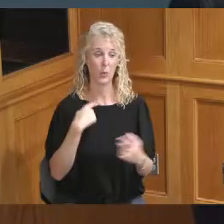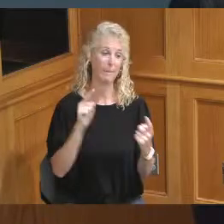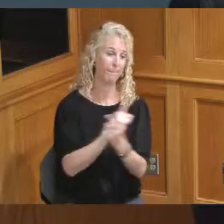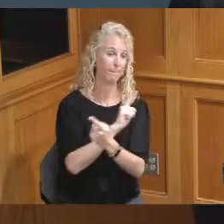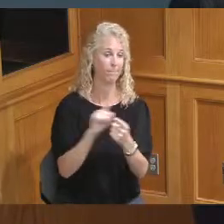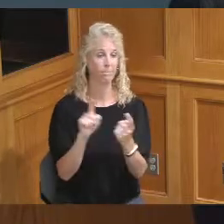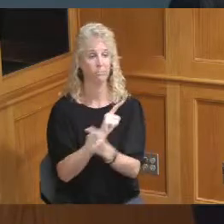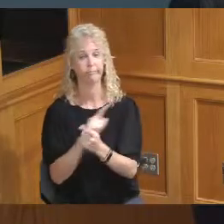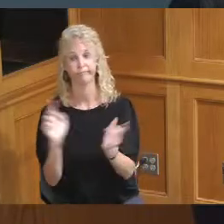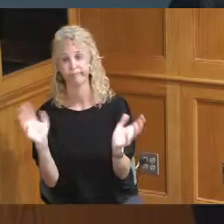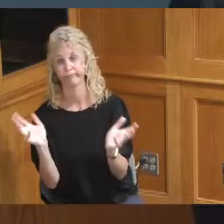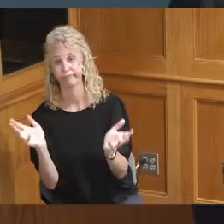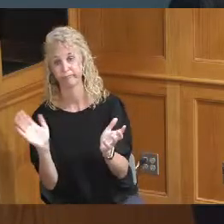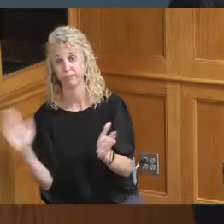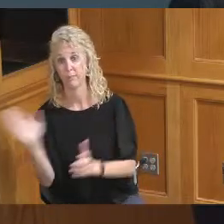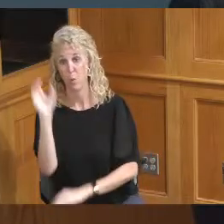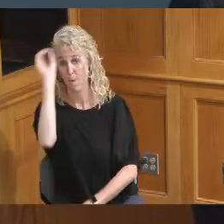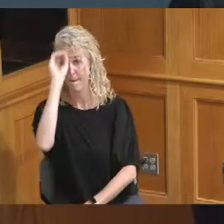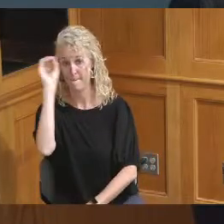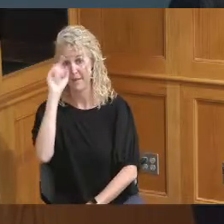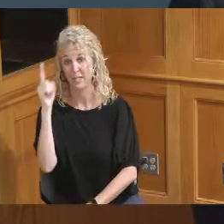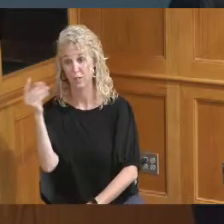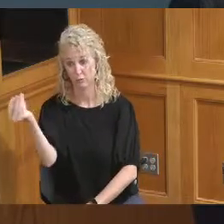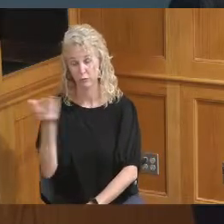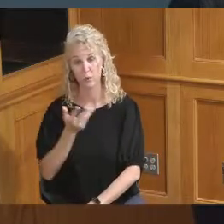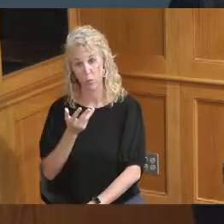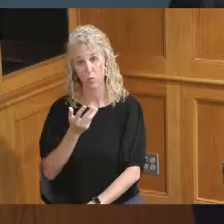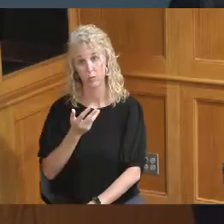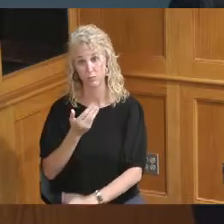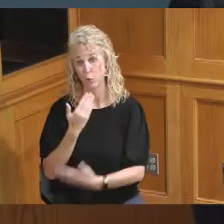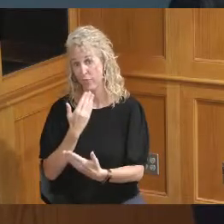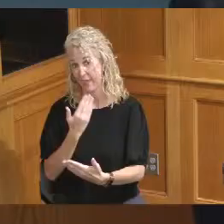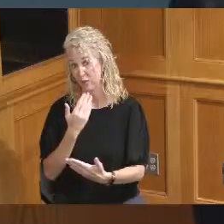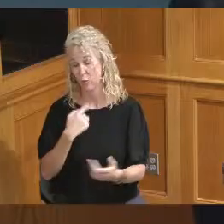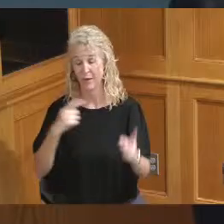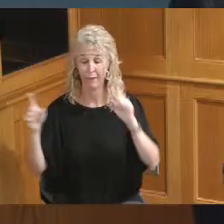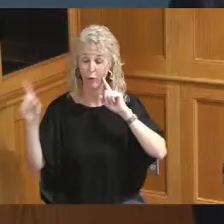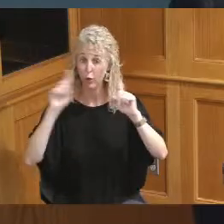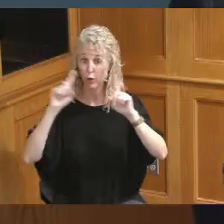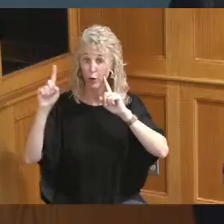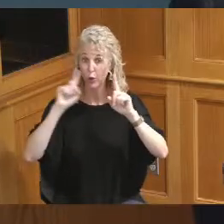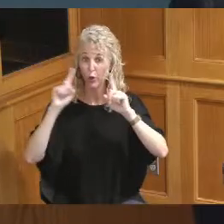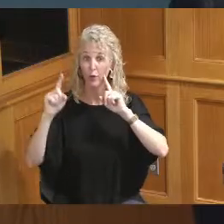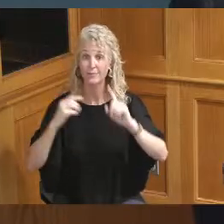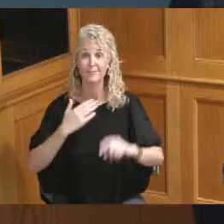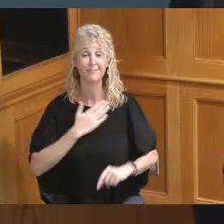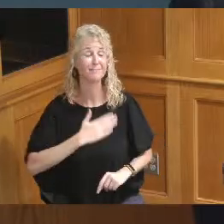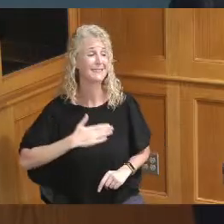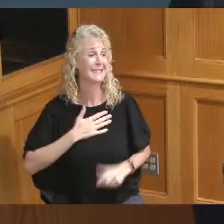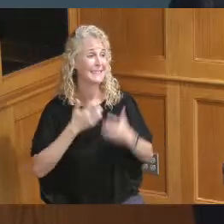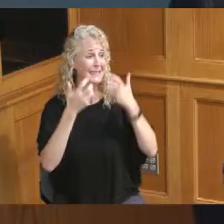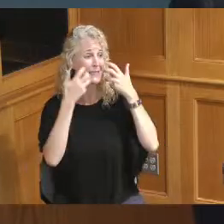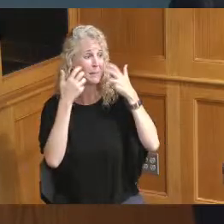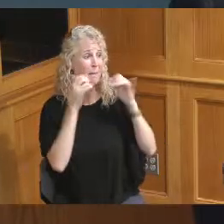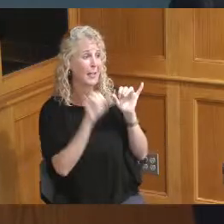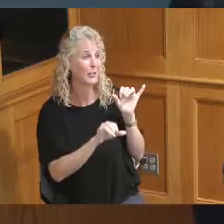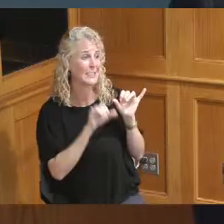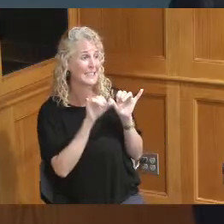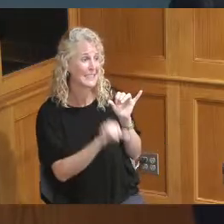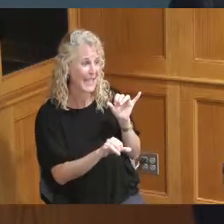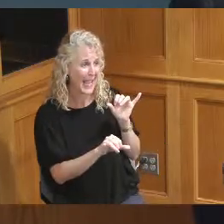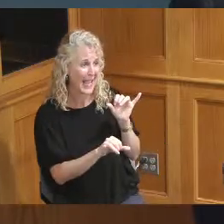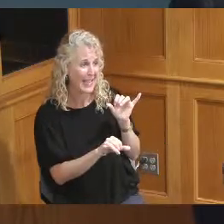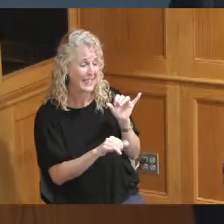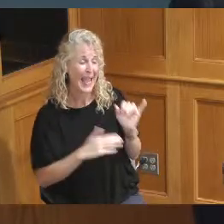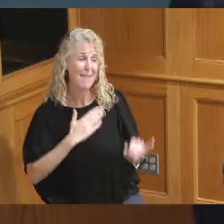folks, they have weighed in and let us know from what I've heard, please keep the Bengals here and please get a new